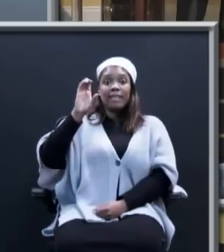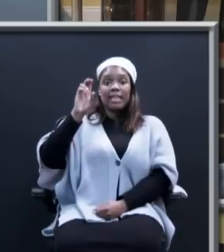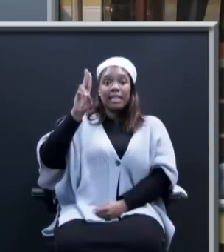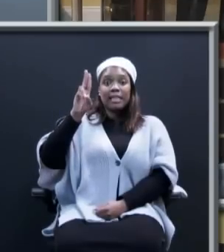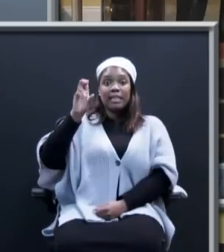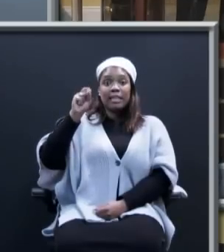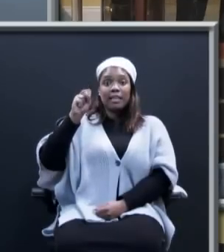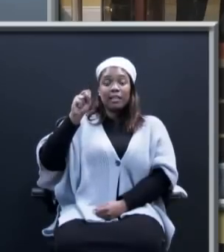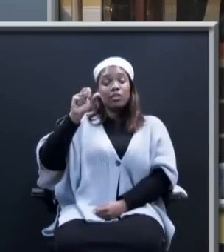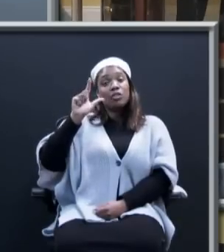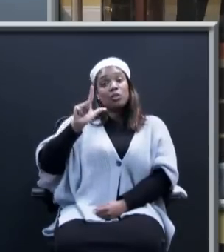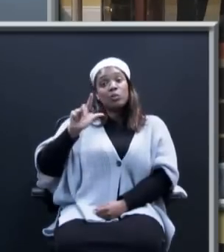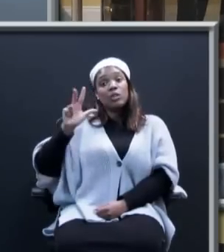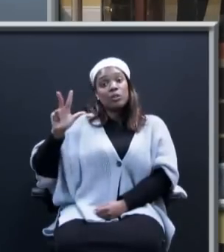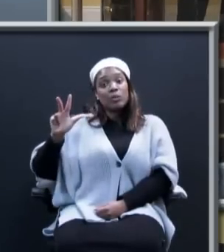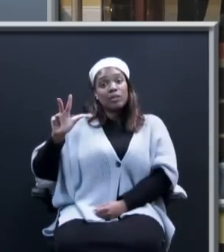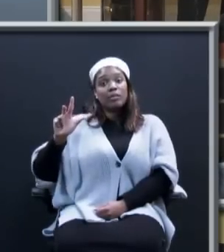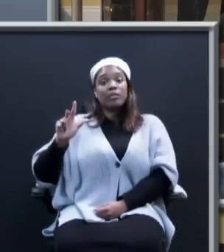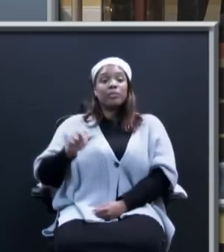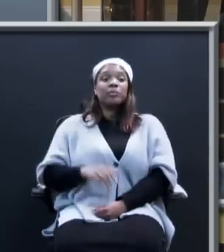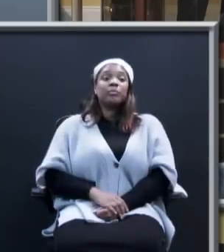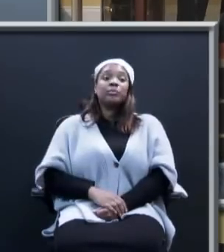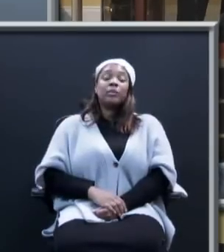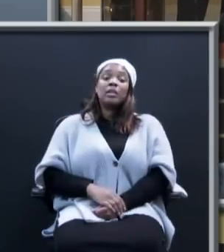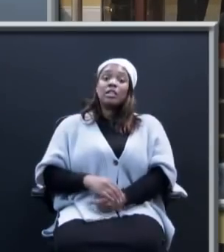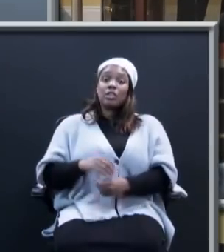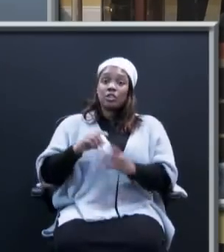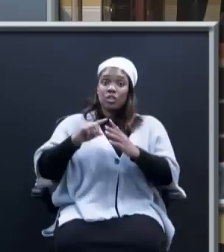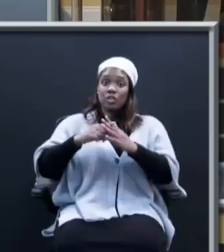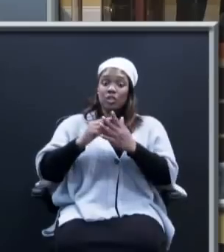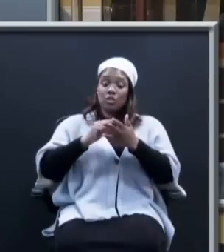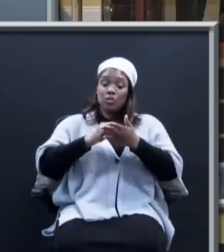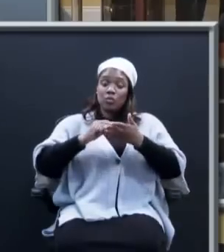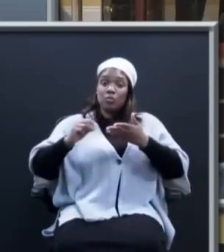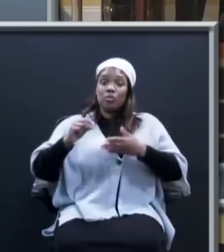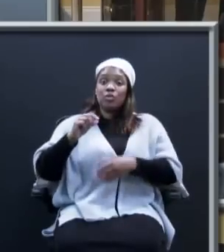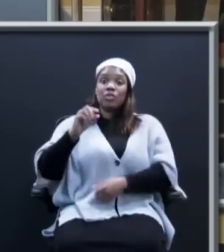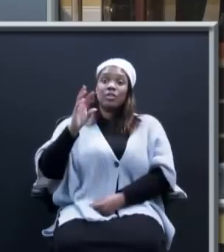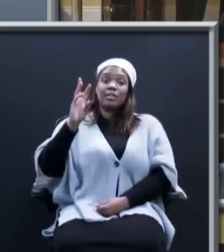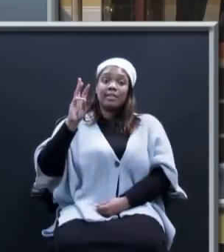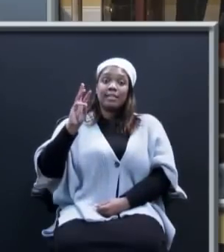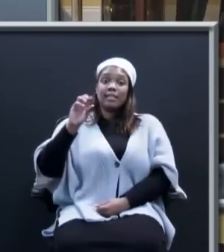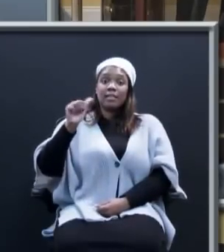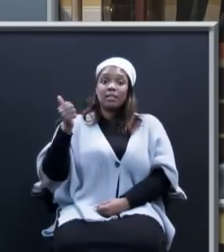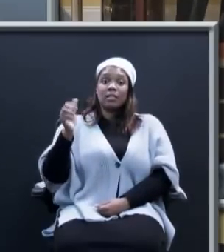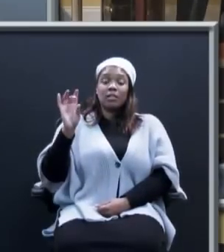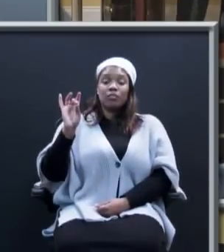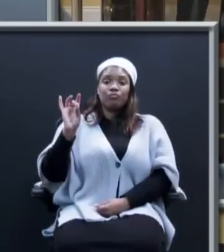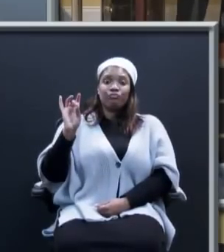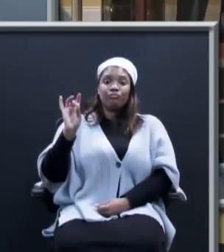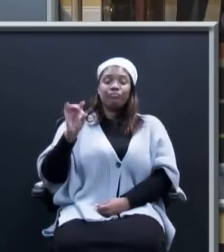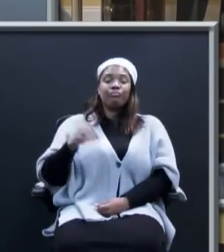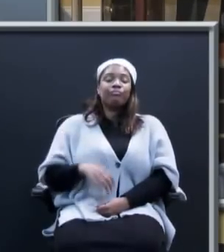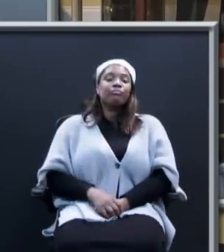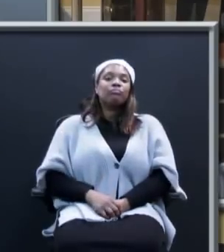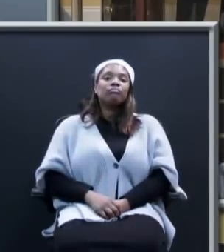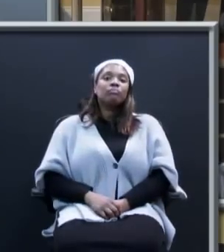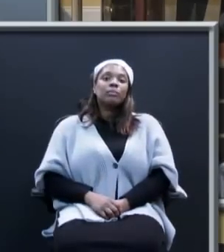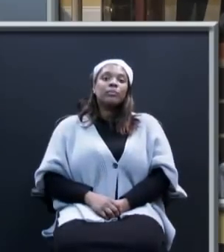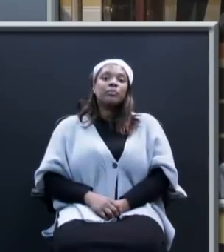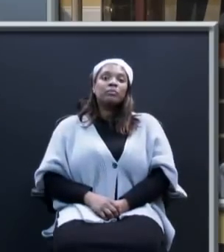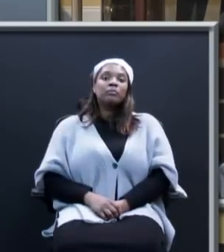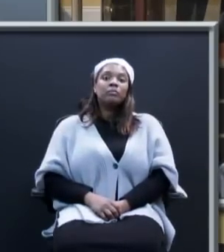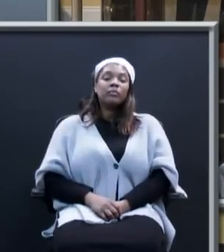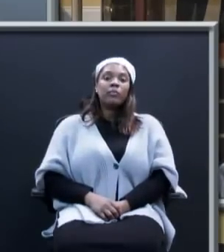things, the Lord line up, and if you don't have spiritual understanding and you're trying to do them, you're just going